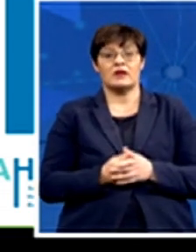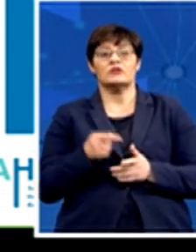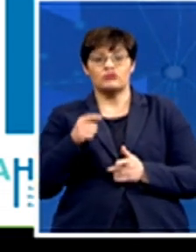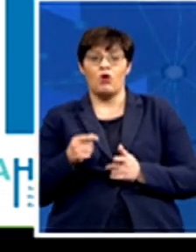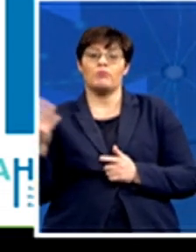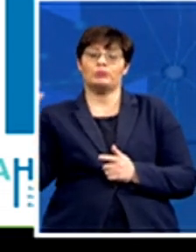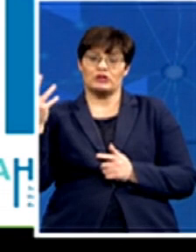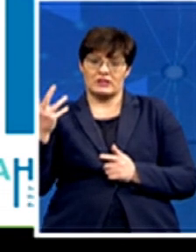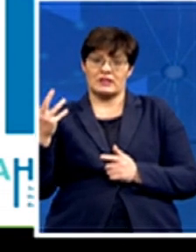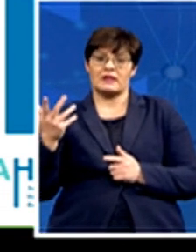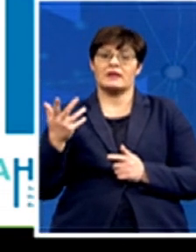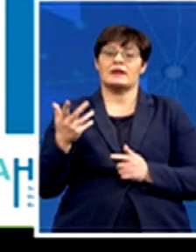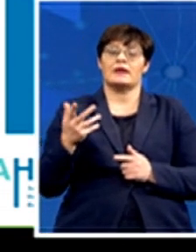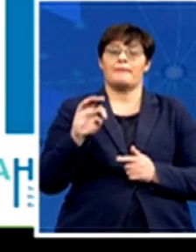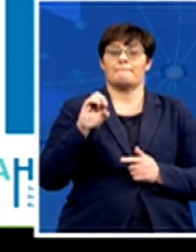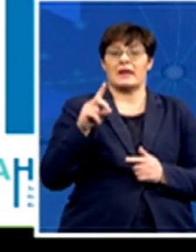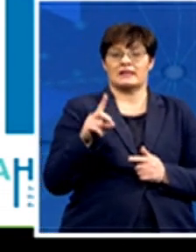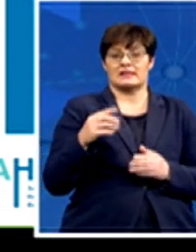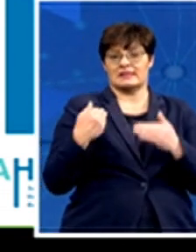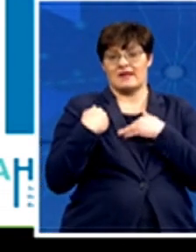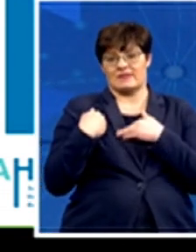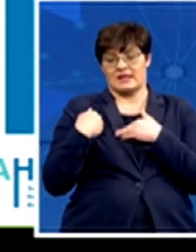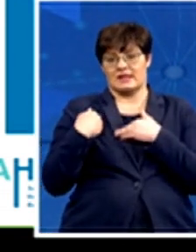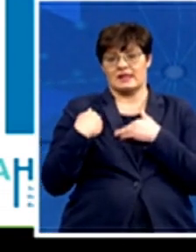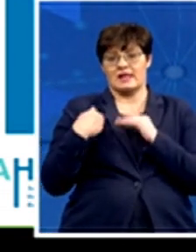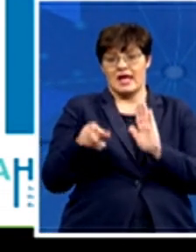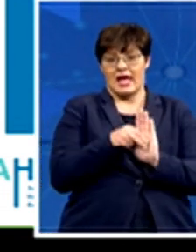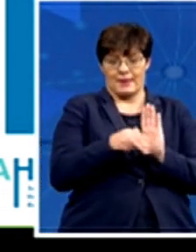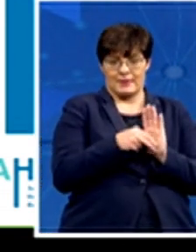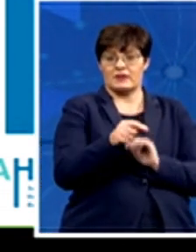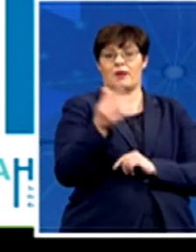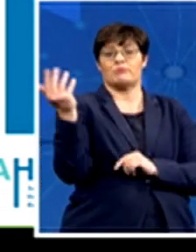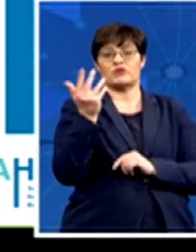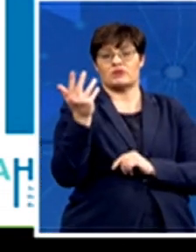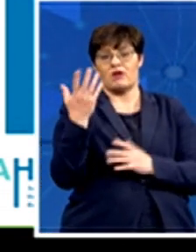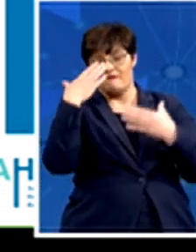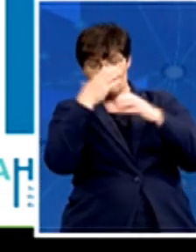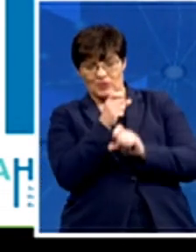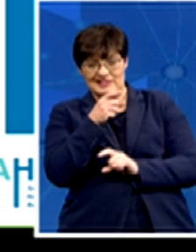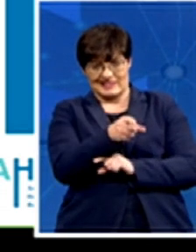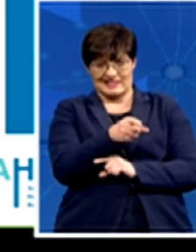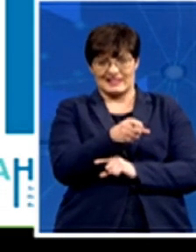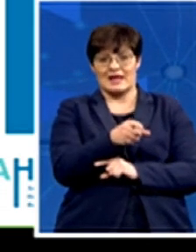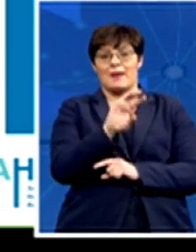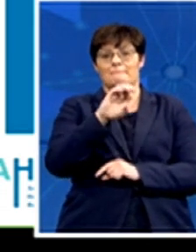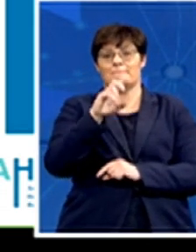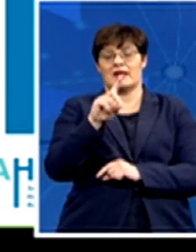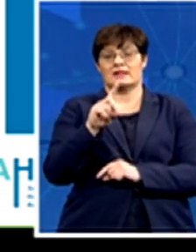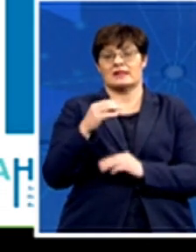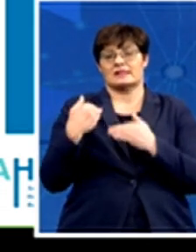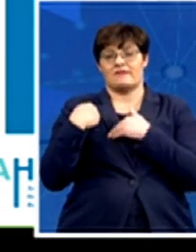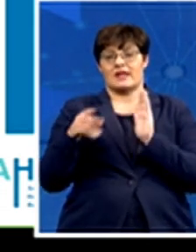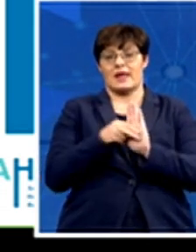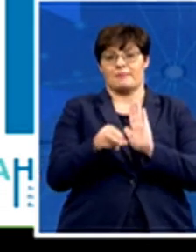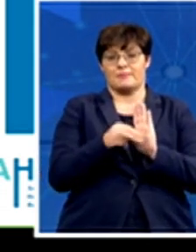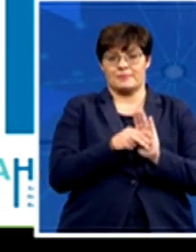and this presentation will actually concentrate more on the MedSafety app. So what is this